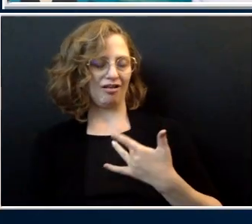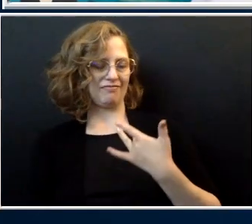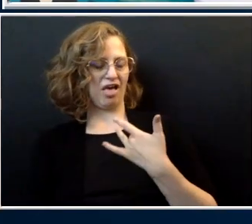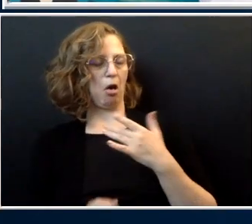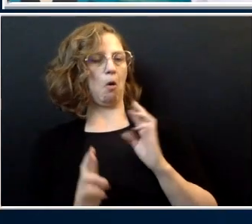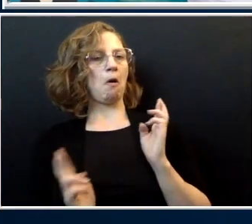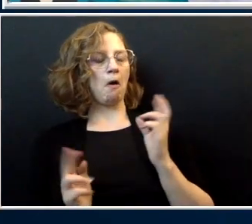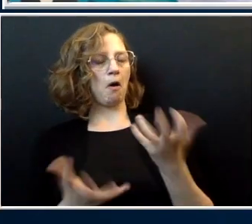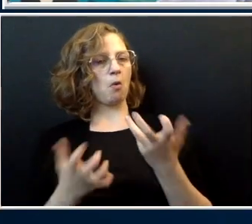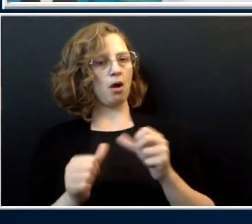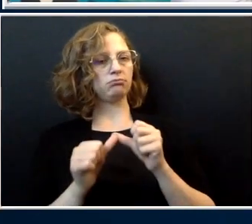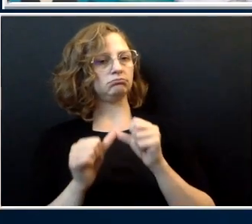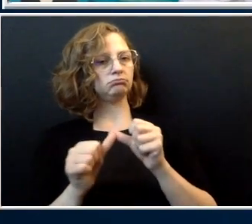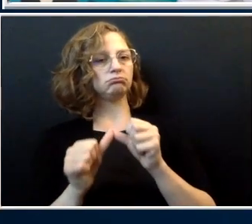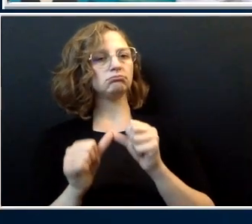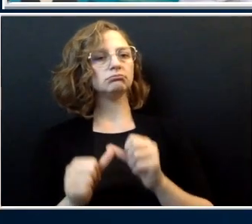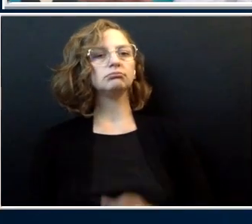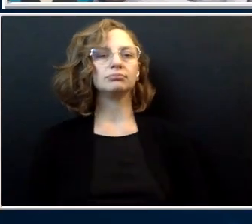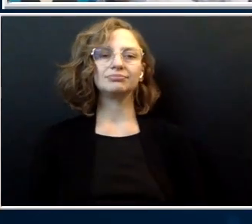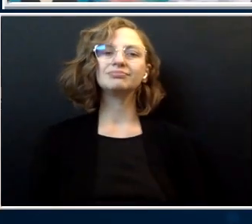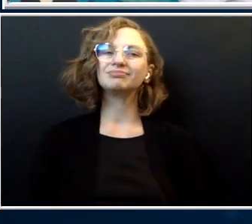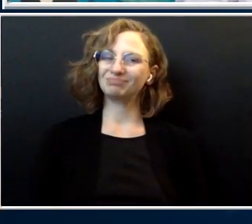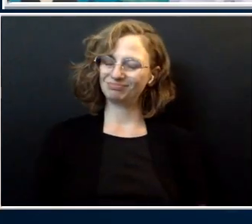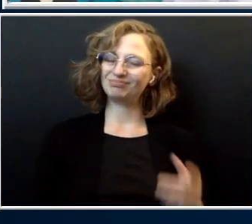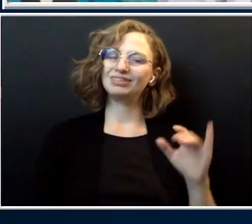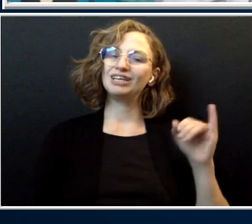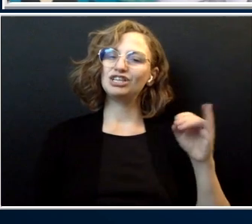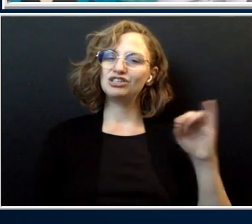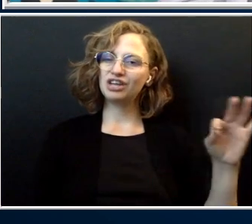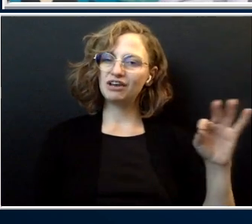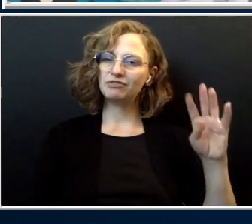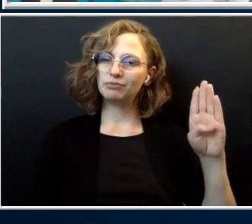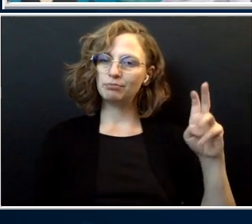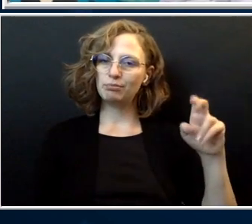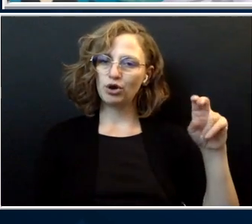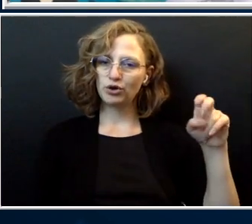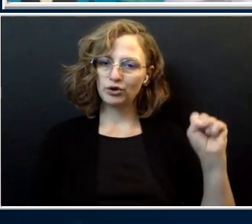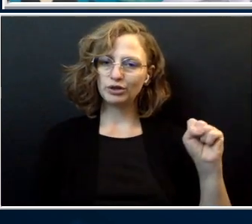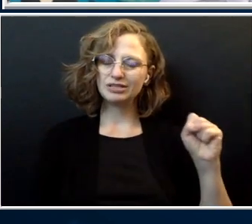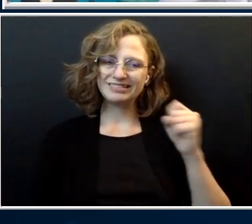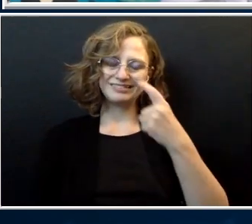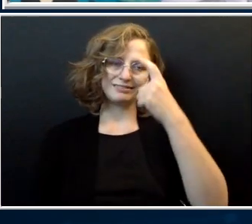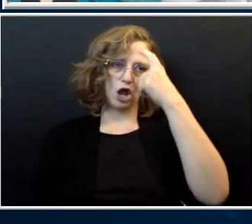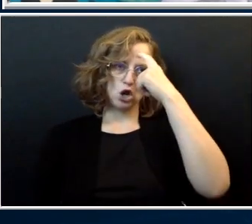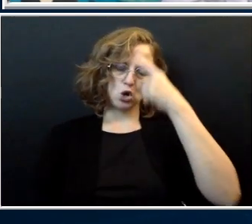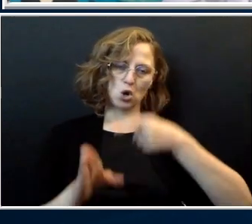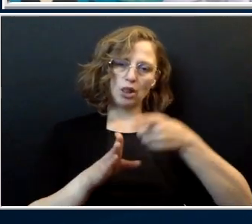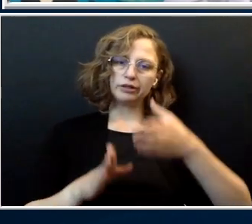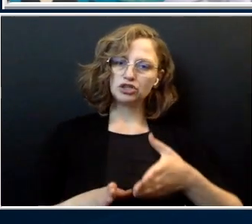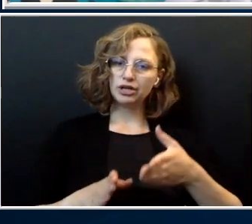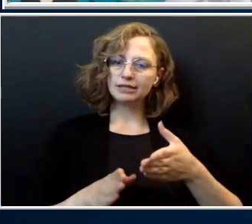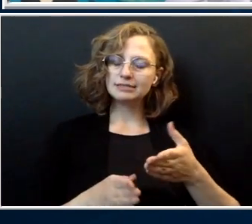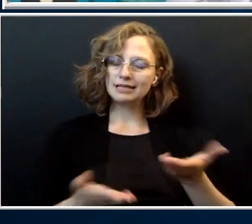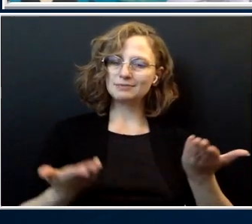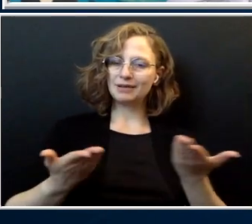heard Jeff Burns on this program, a neurologist, the head of the Alzheimer's program, and one of the heads, and he talked about how